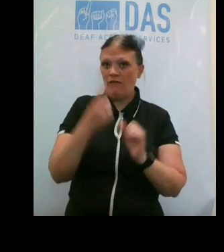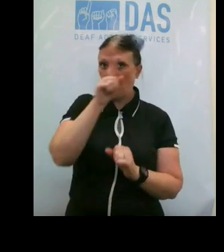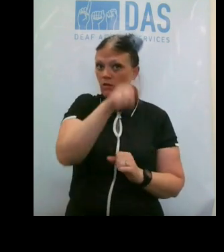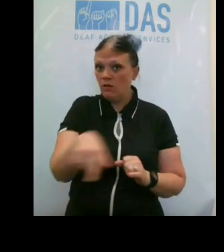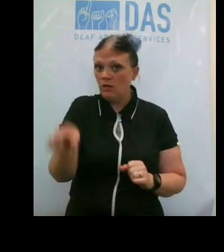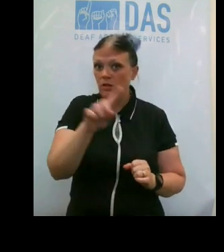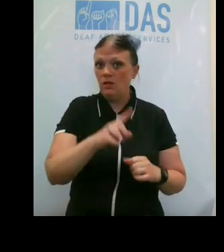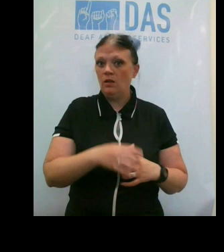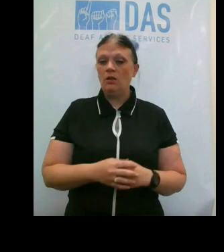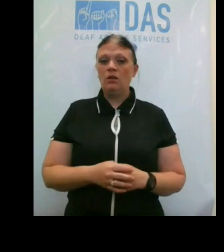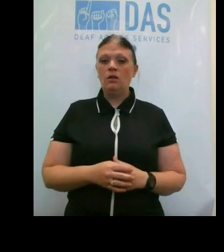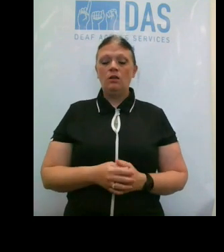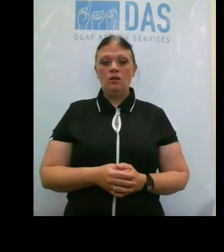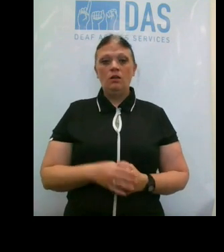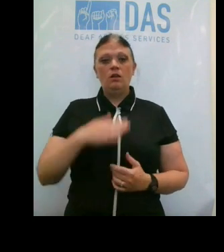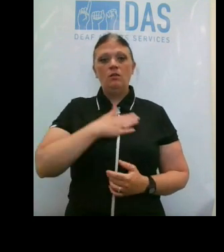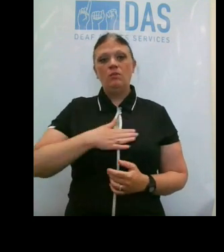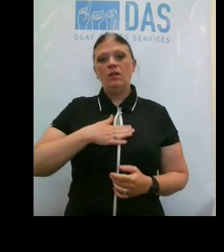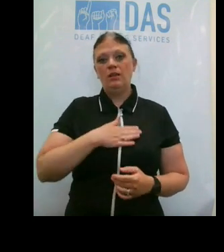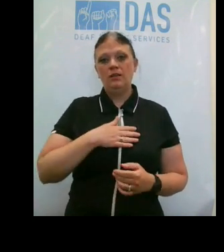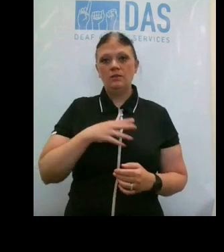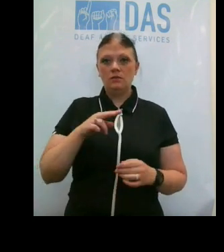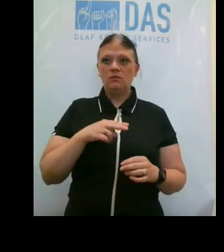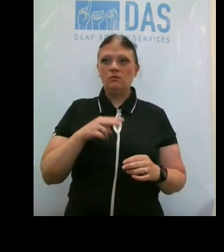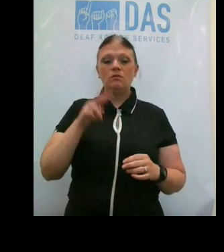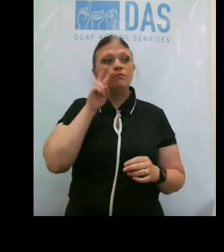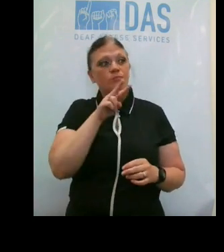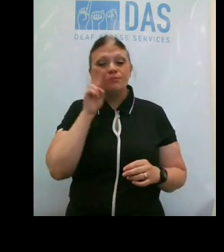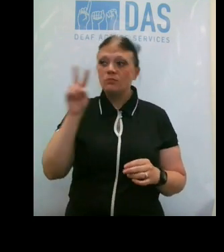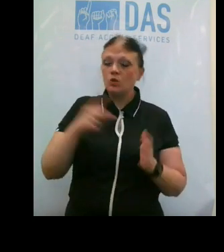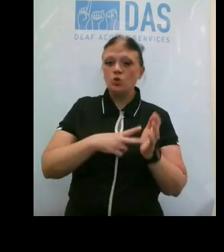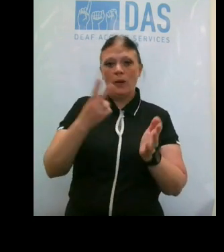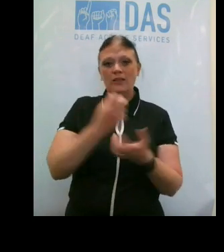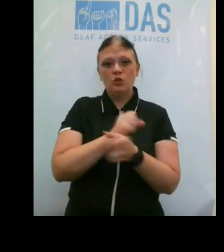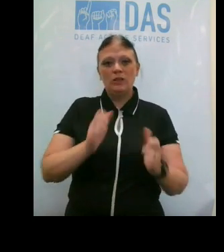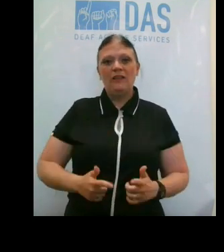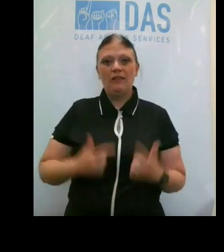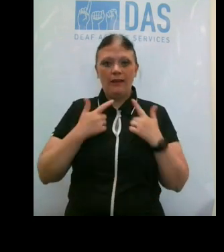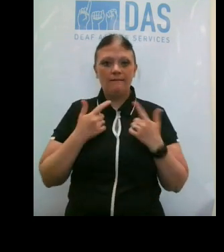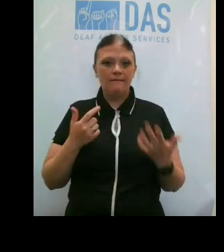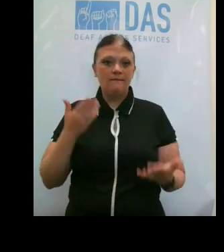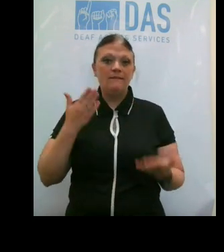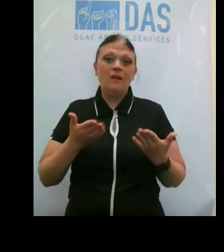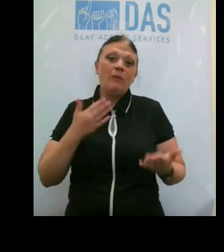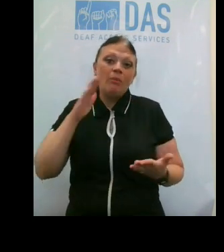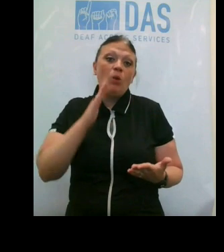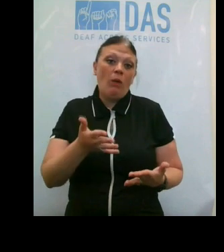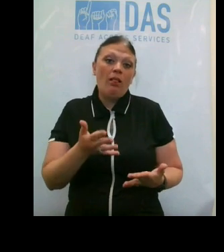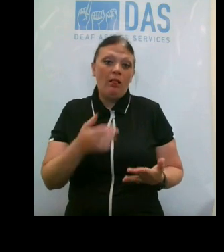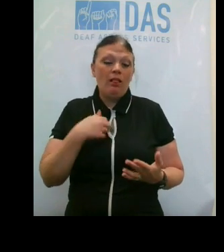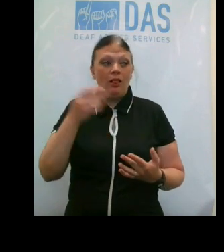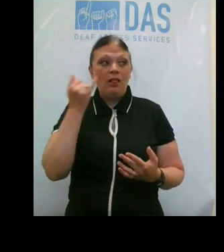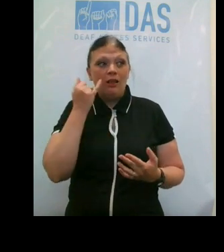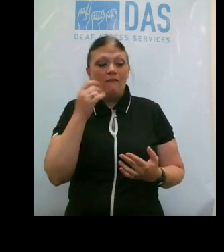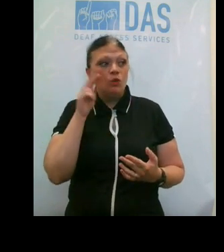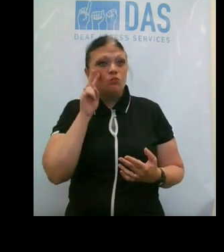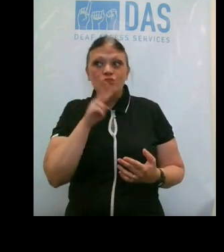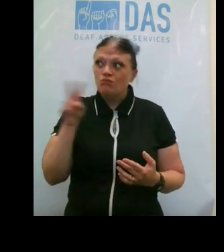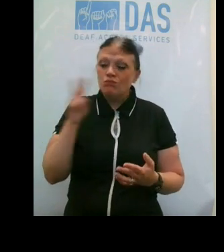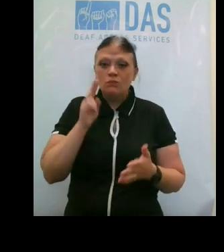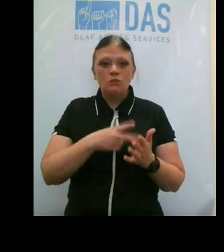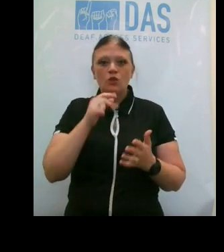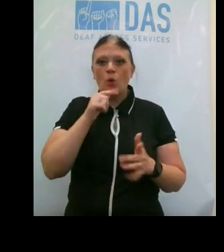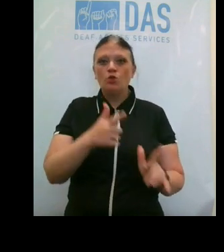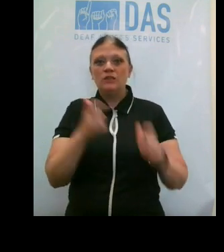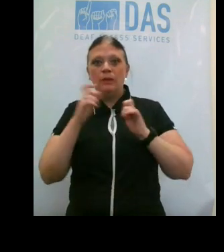there, please look twice. Save a life. You probably will save a life if you just look twice instead of just speeding out